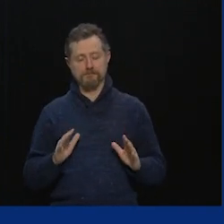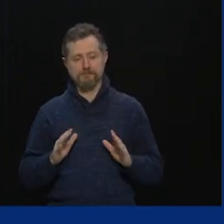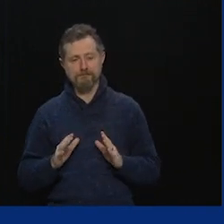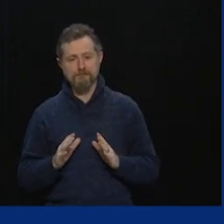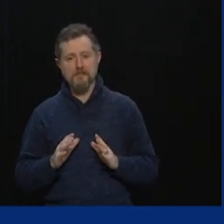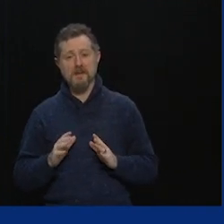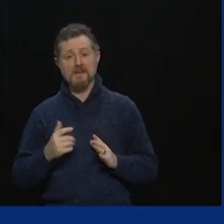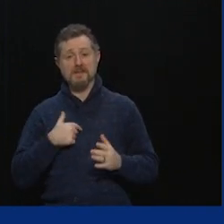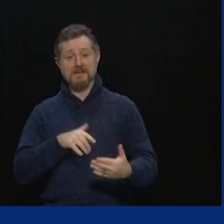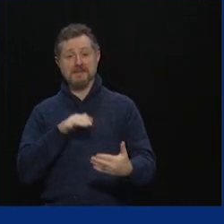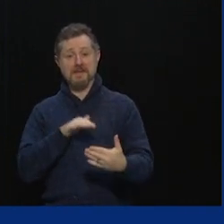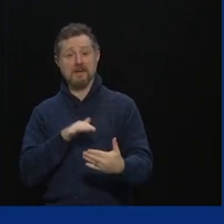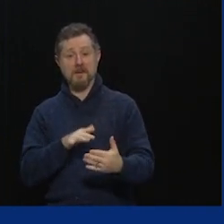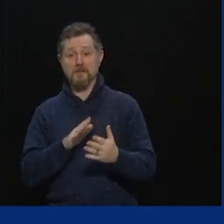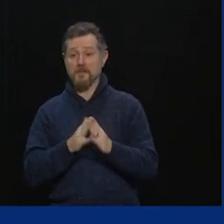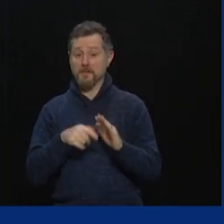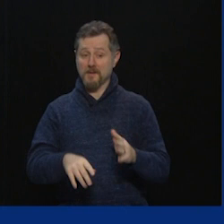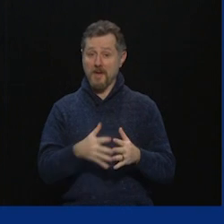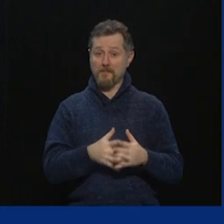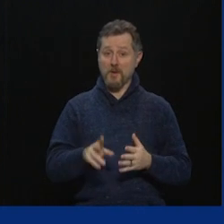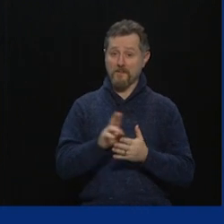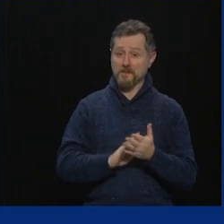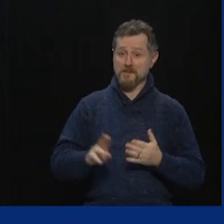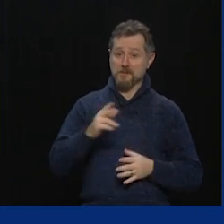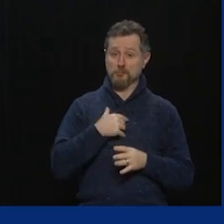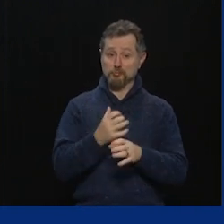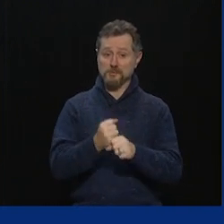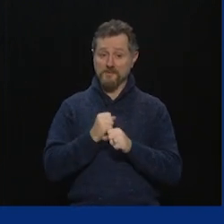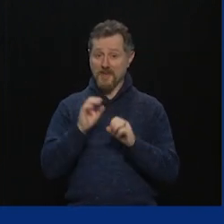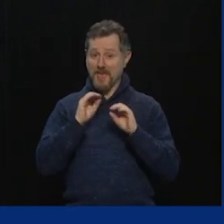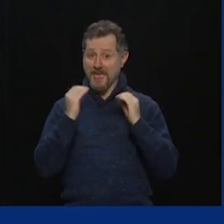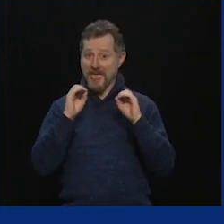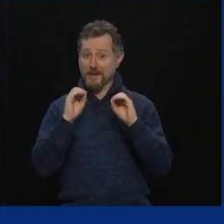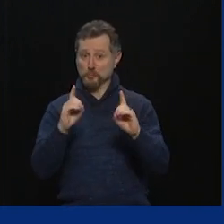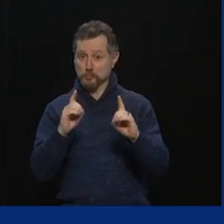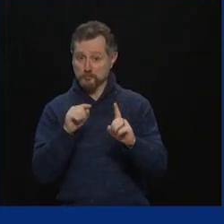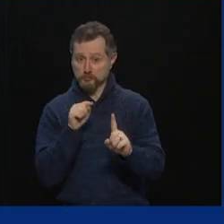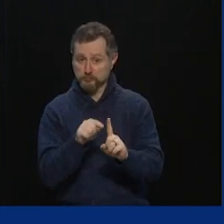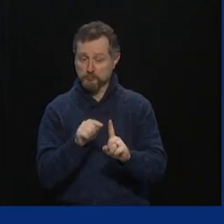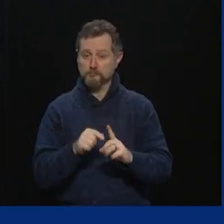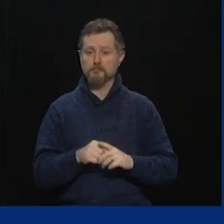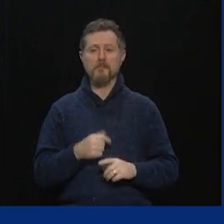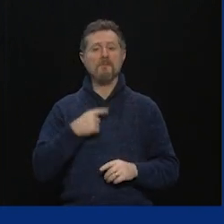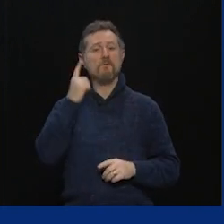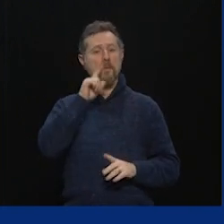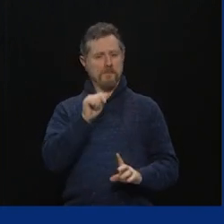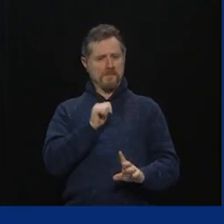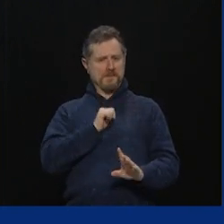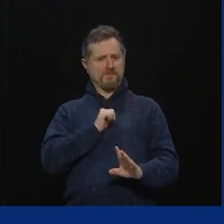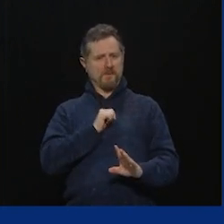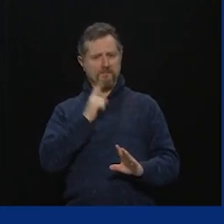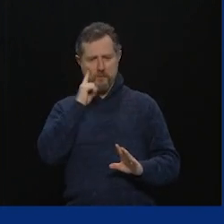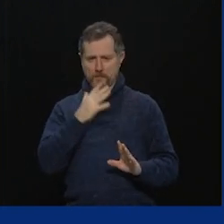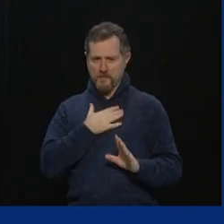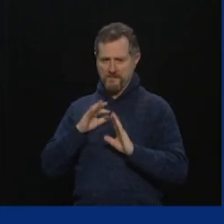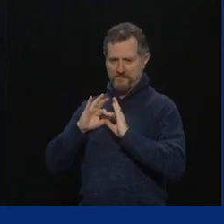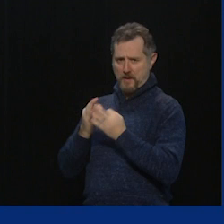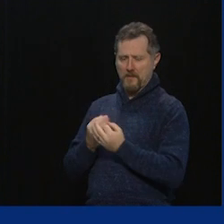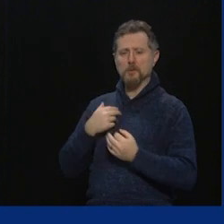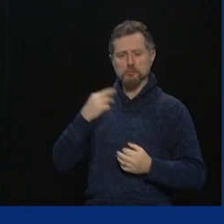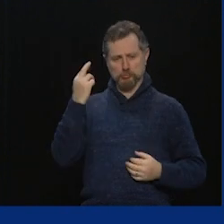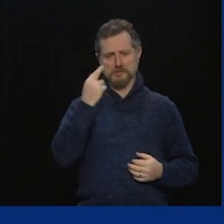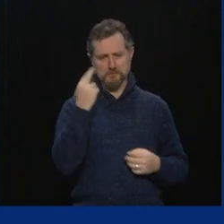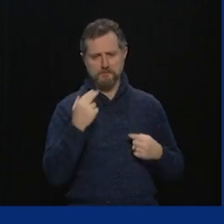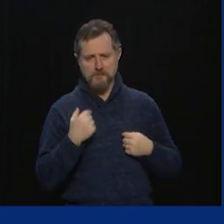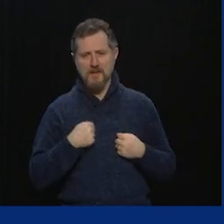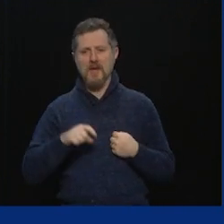studying at an American university to get an education, that was a threat for myself and for my family. And for that reason, I had to